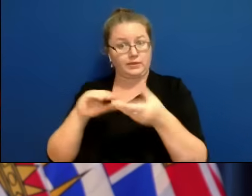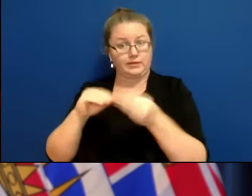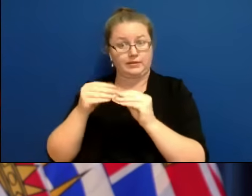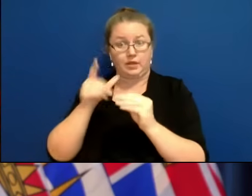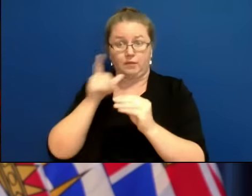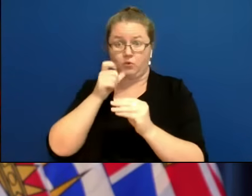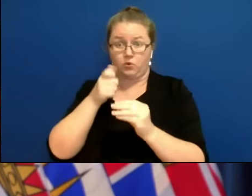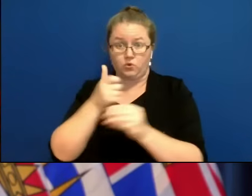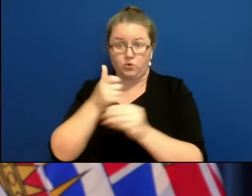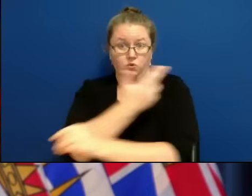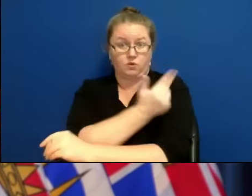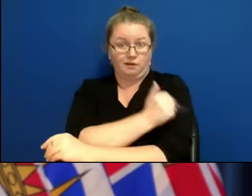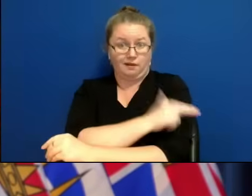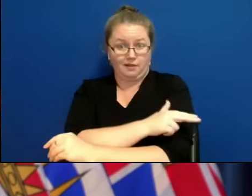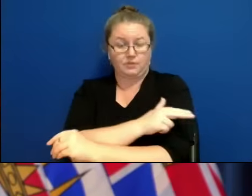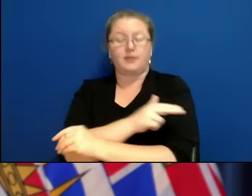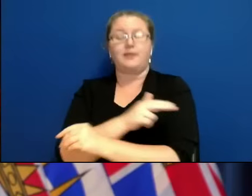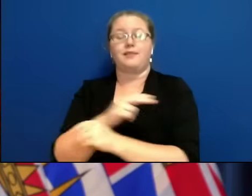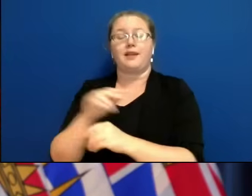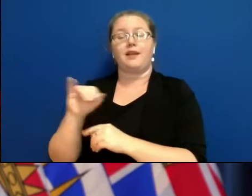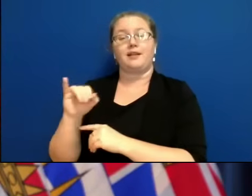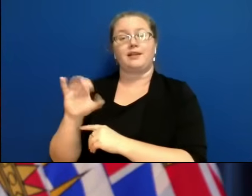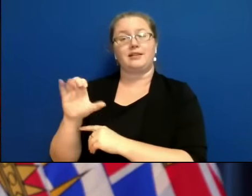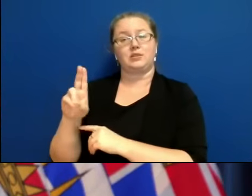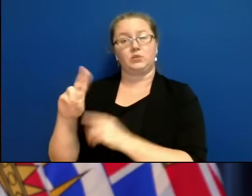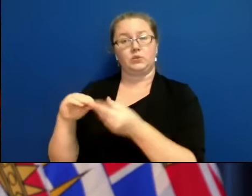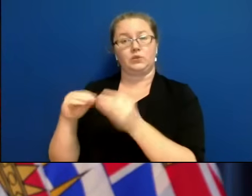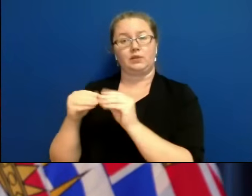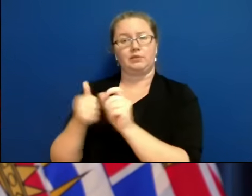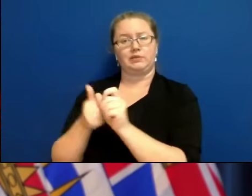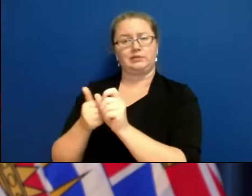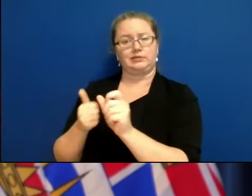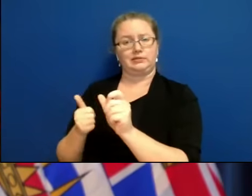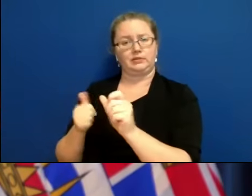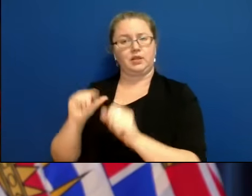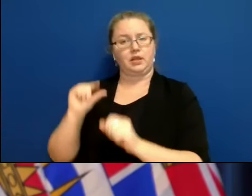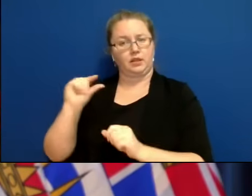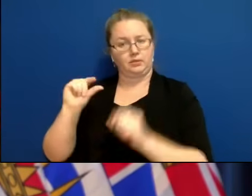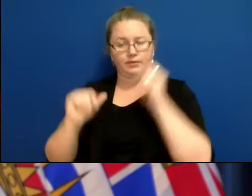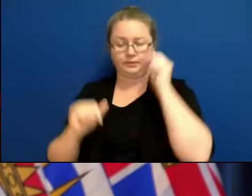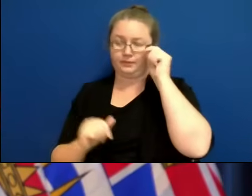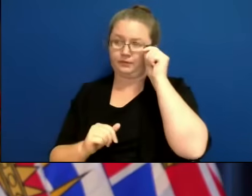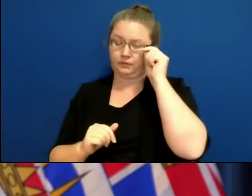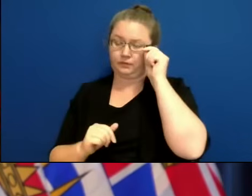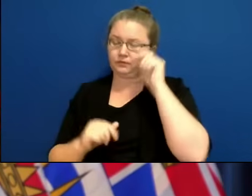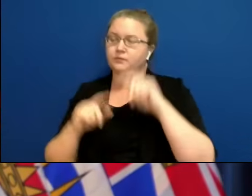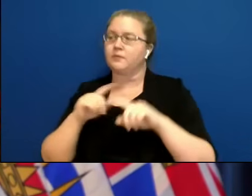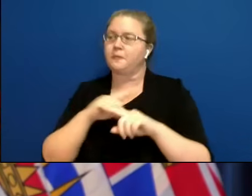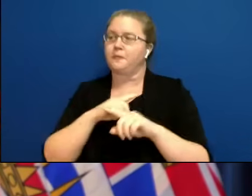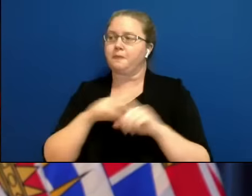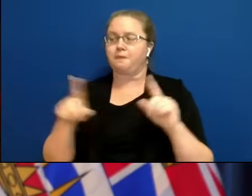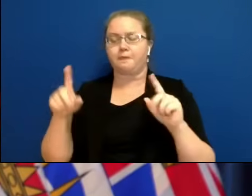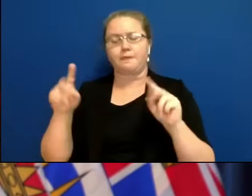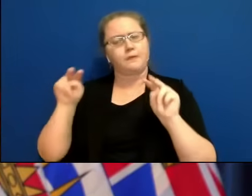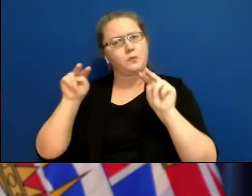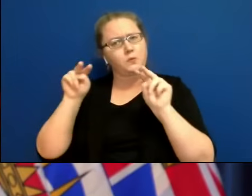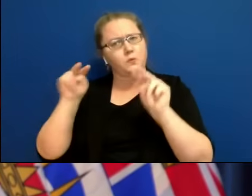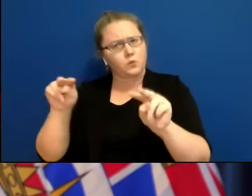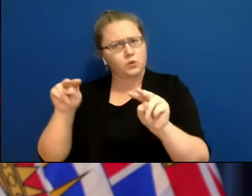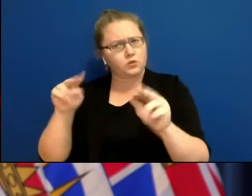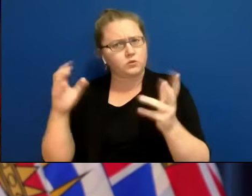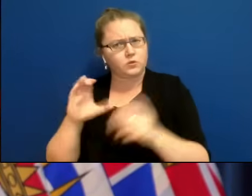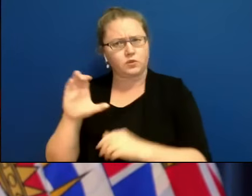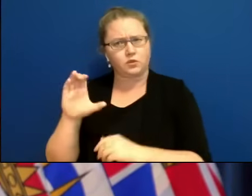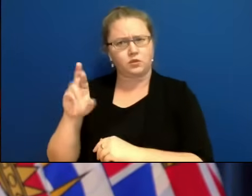hospitalizations, and the ICU tends to lag that. But what we've also been watching very carefully with our critical